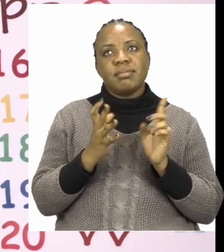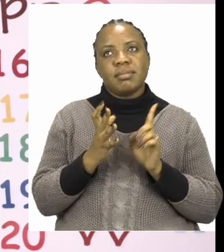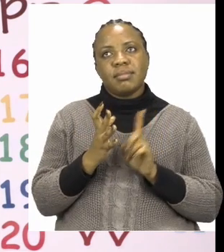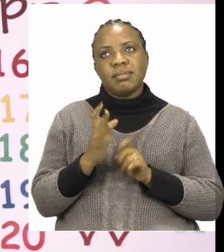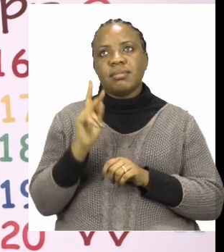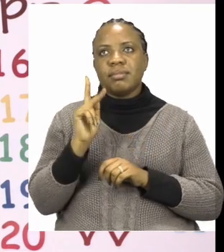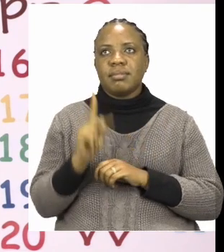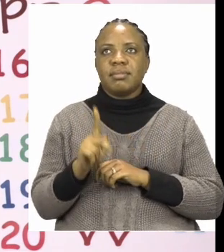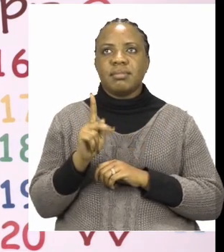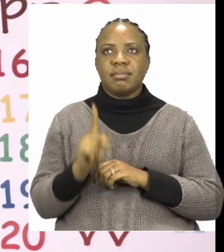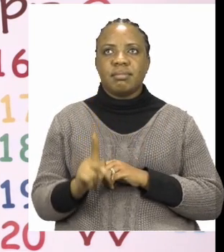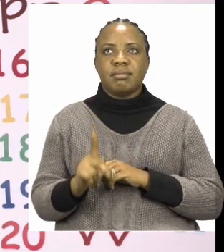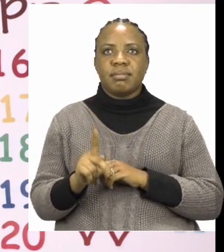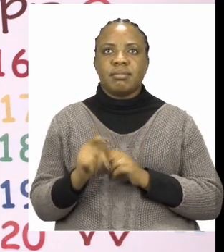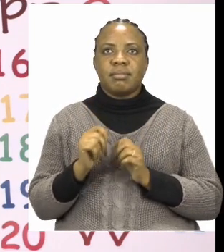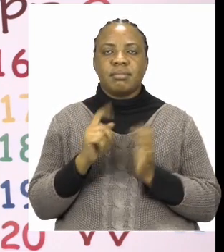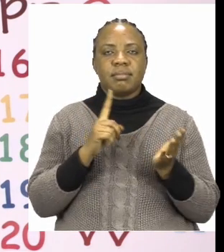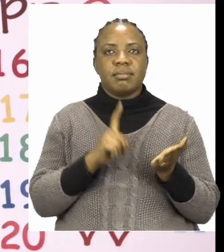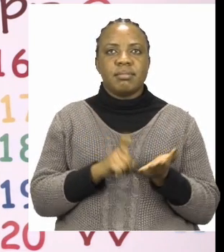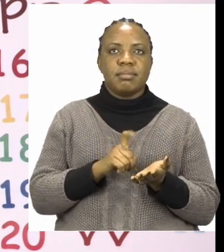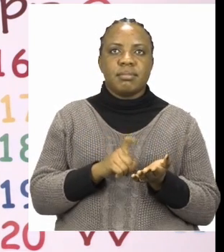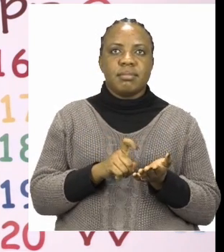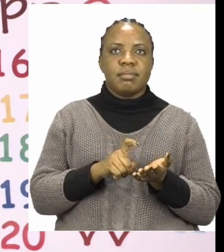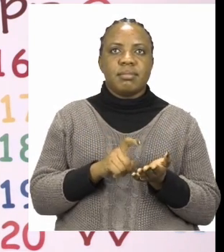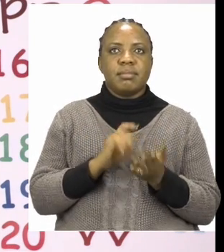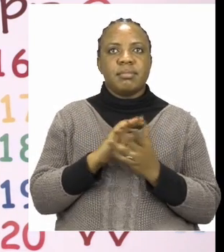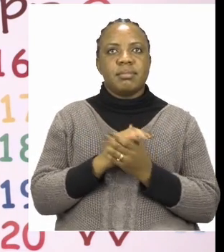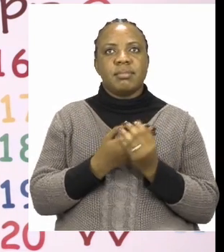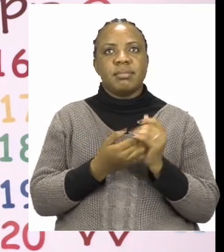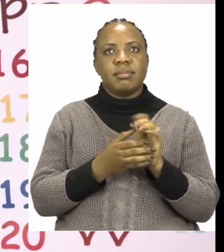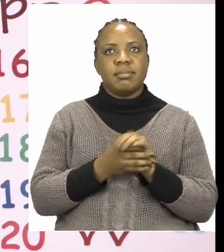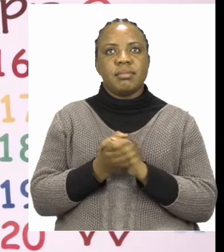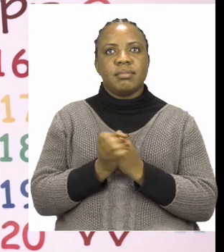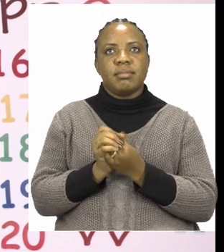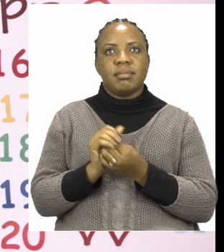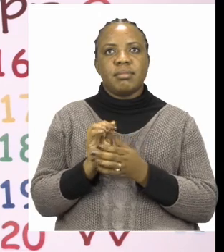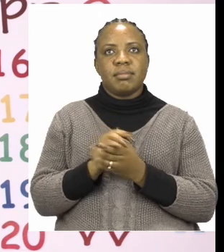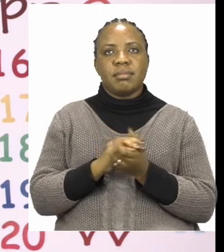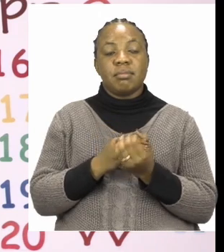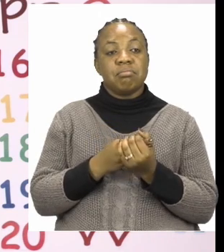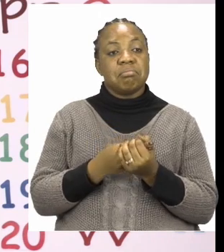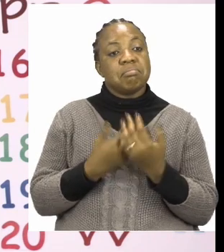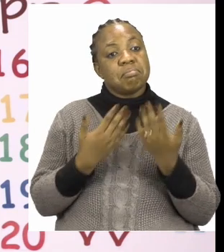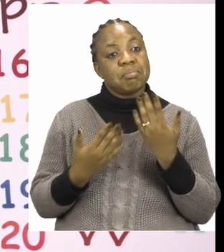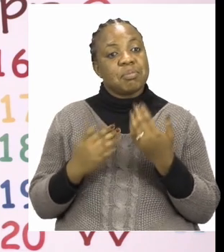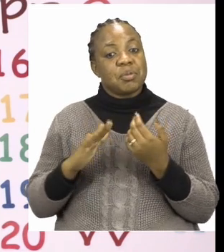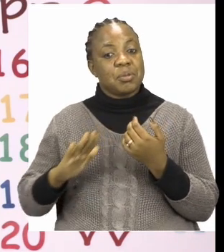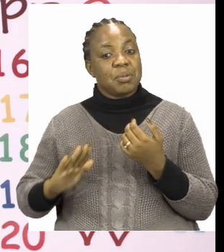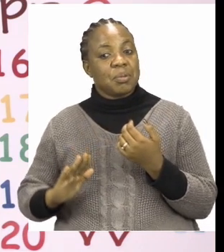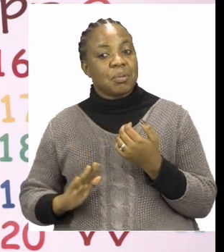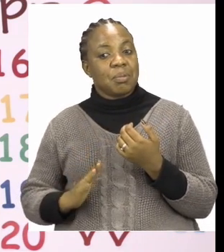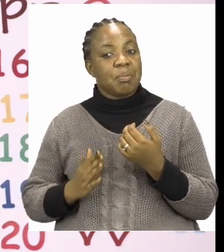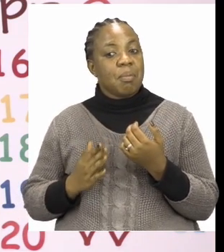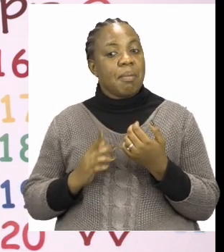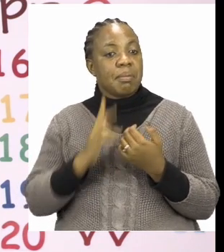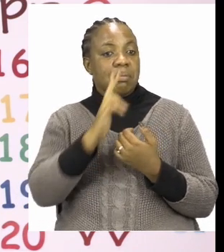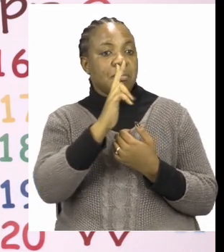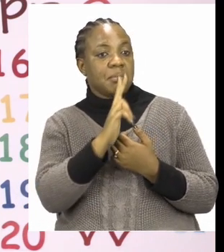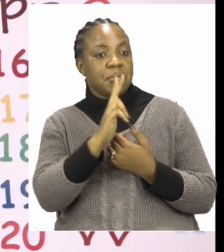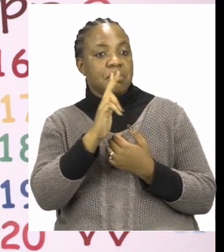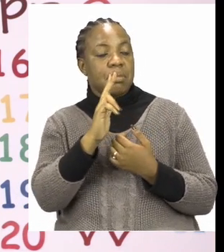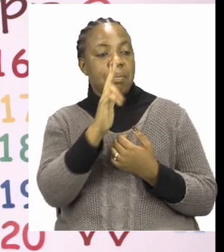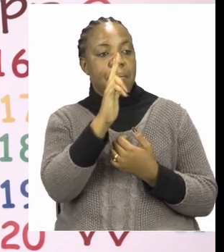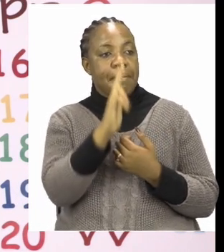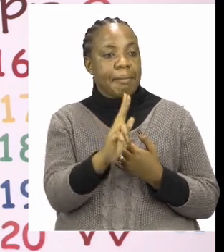sanitize. Remember, boys and girls, you can always teach someone how to sanitize if they don't know. Adults,